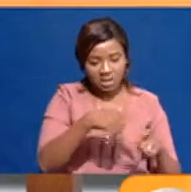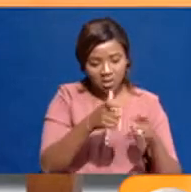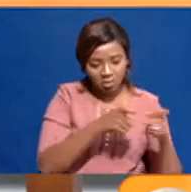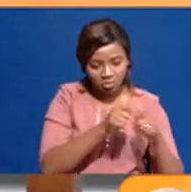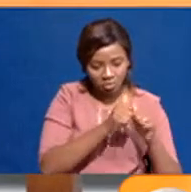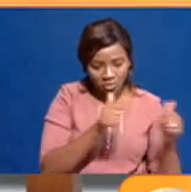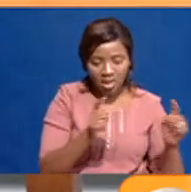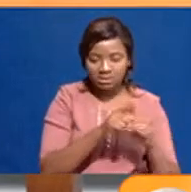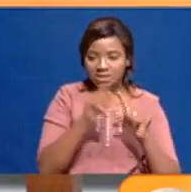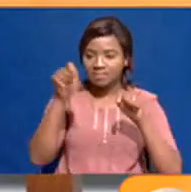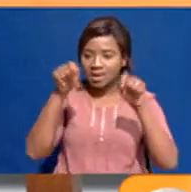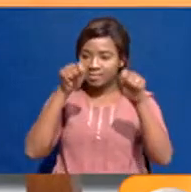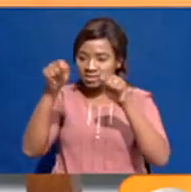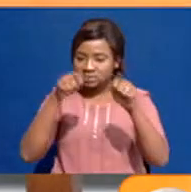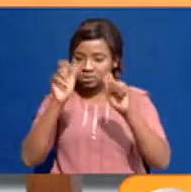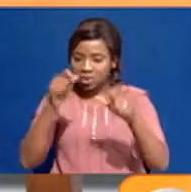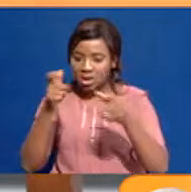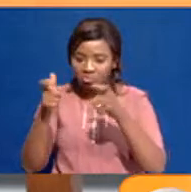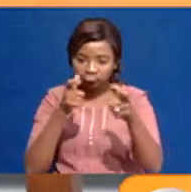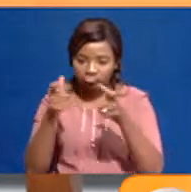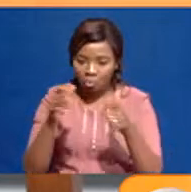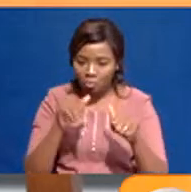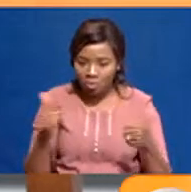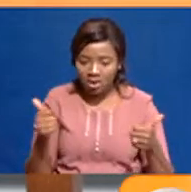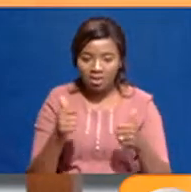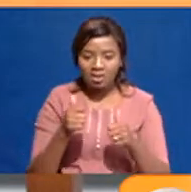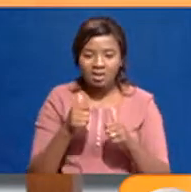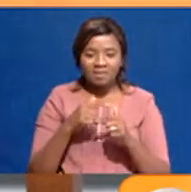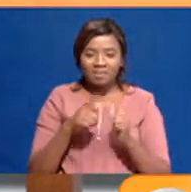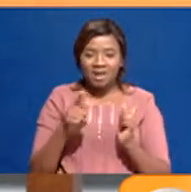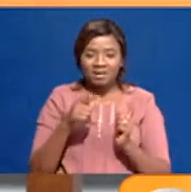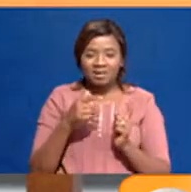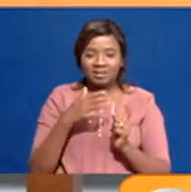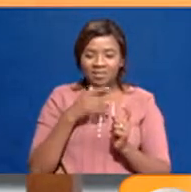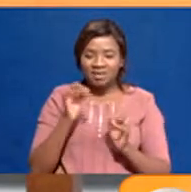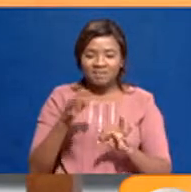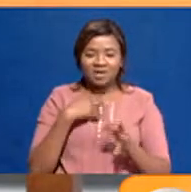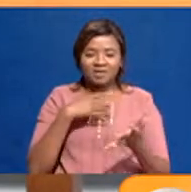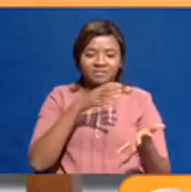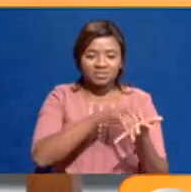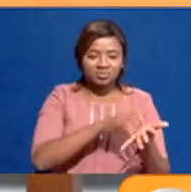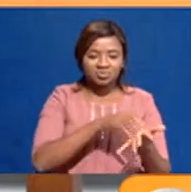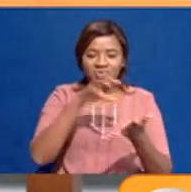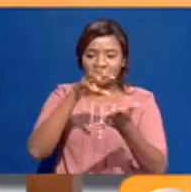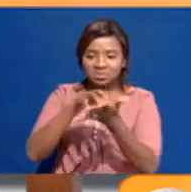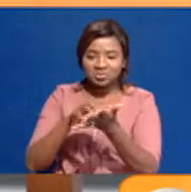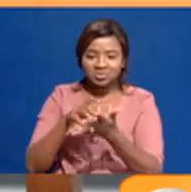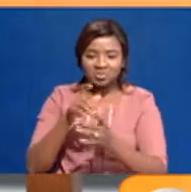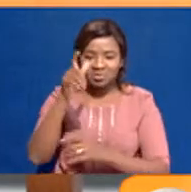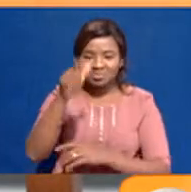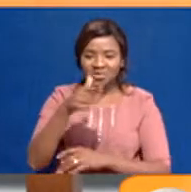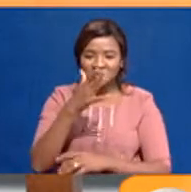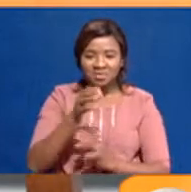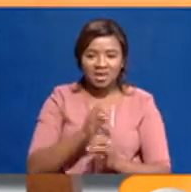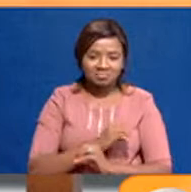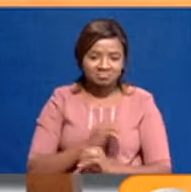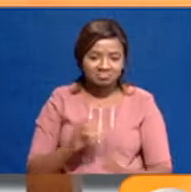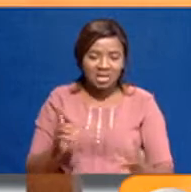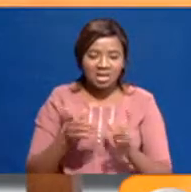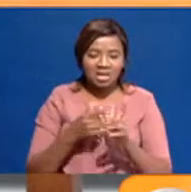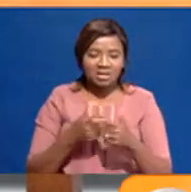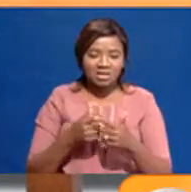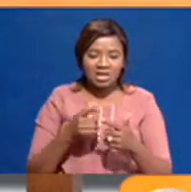administration. Otherwise, you cannot have a situation where there's nobody in power, right? And that nobody